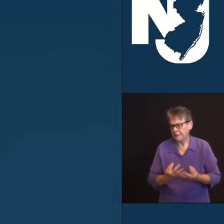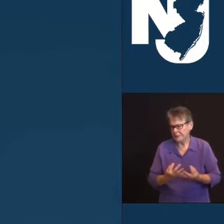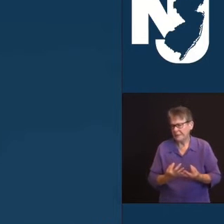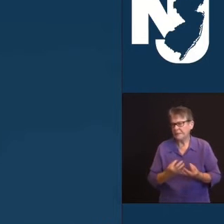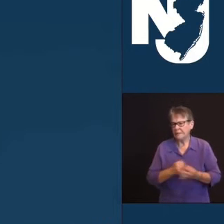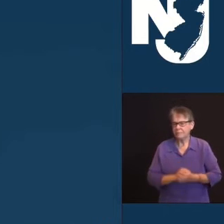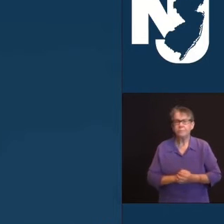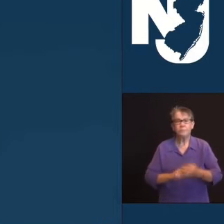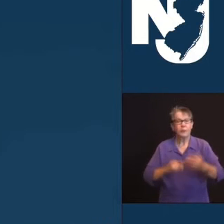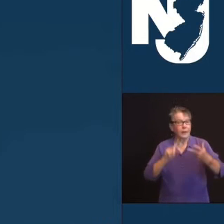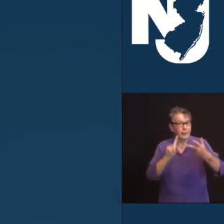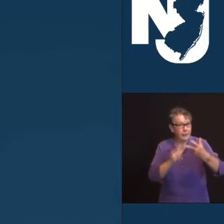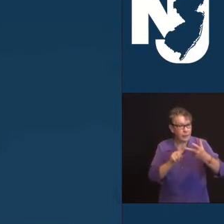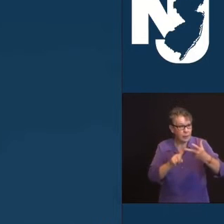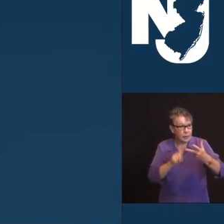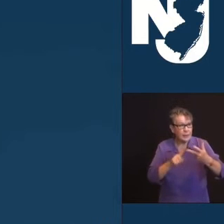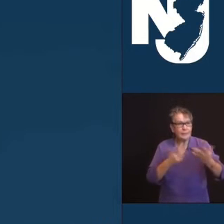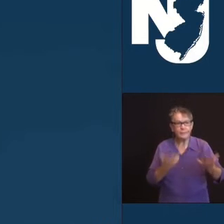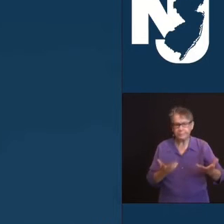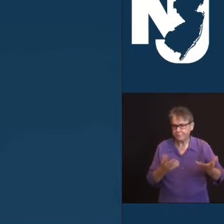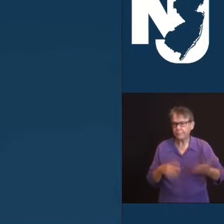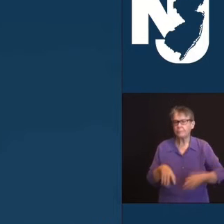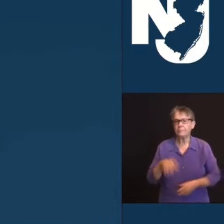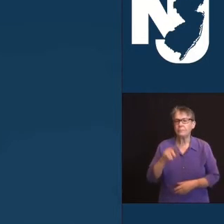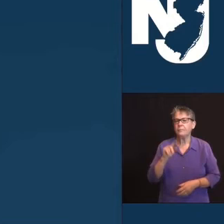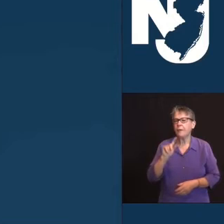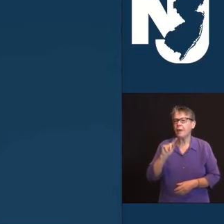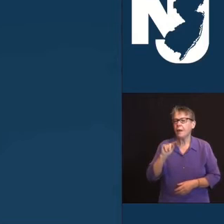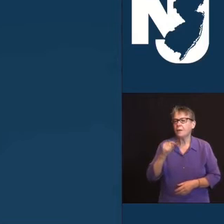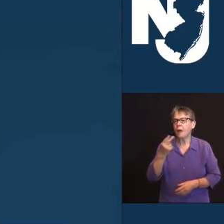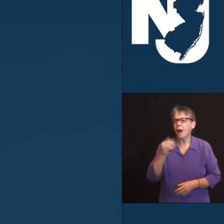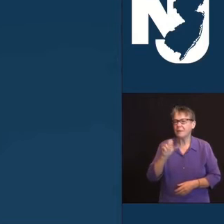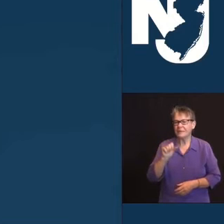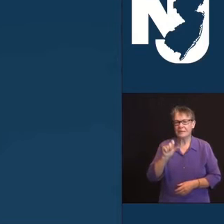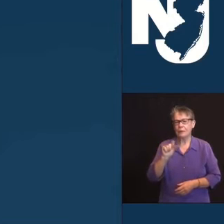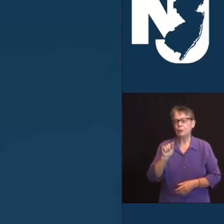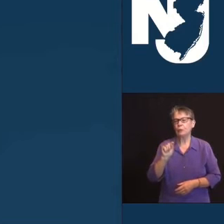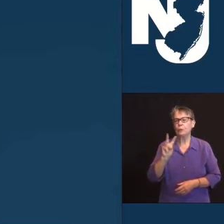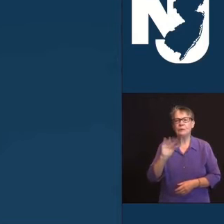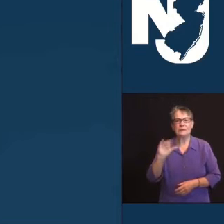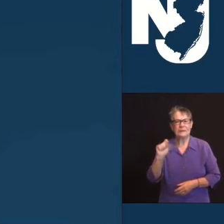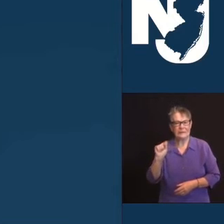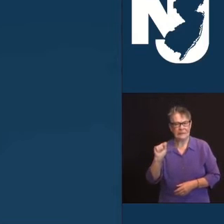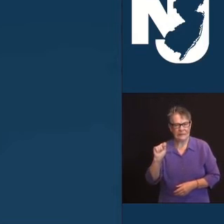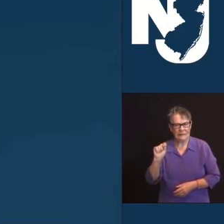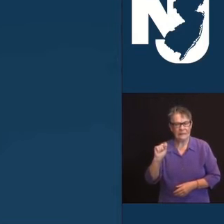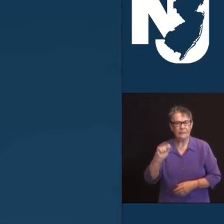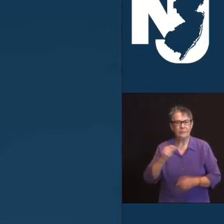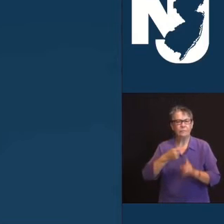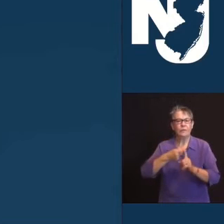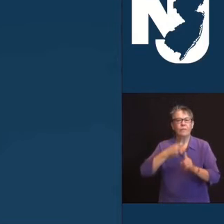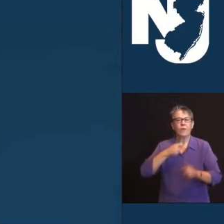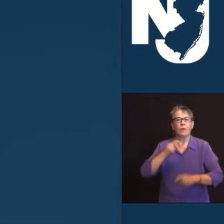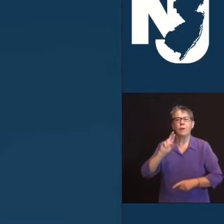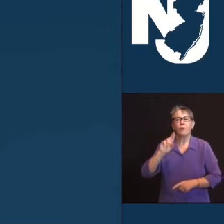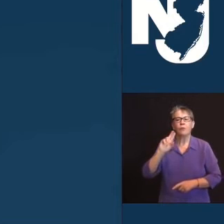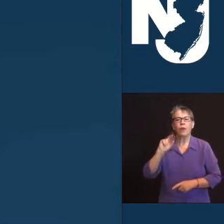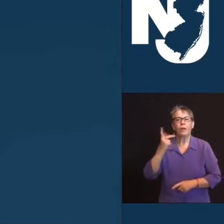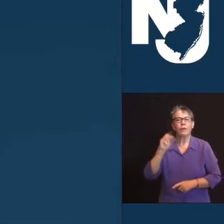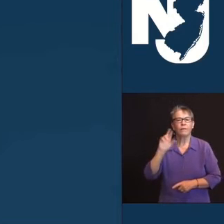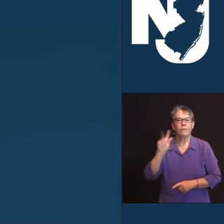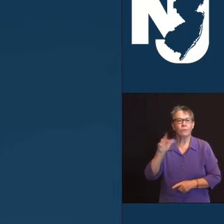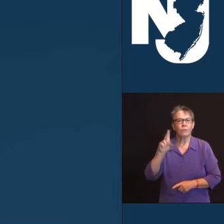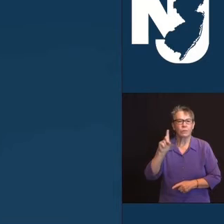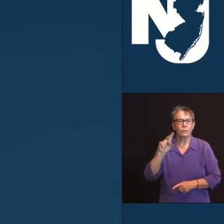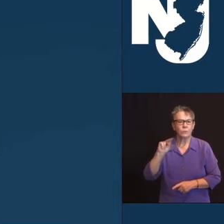And finally, today we remember Rutherford's Thomas Twist, a lifelong resident of Rutherford. Tom was a